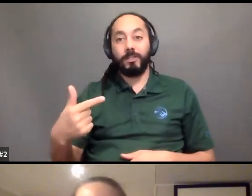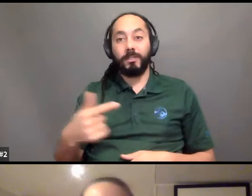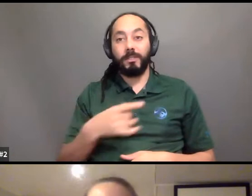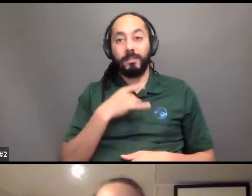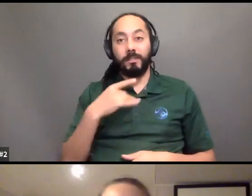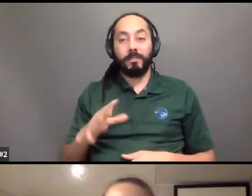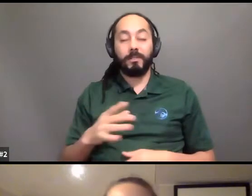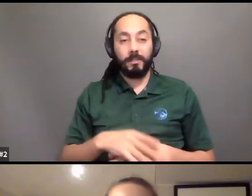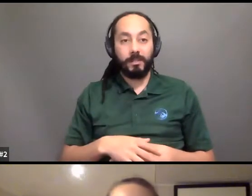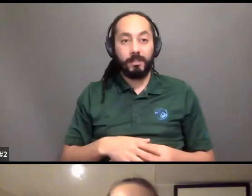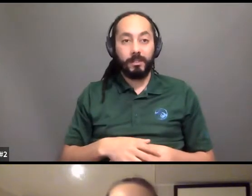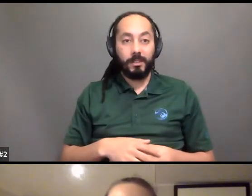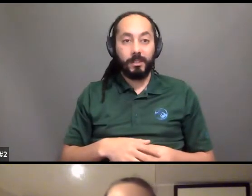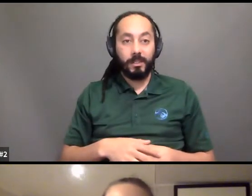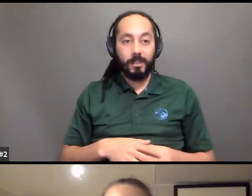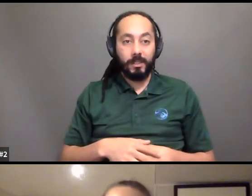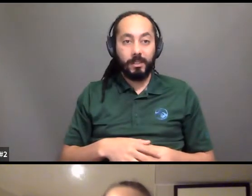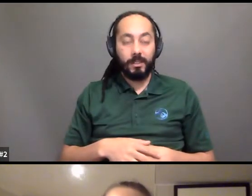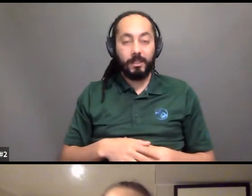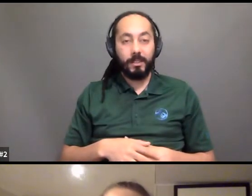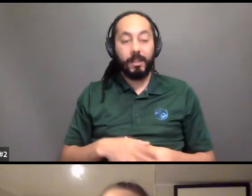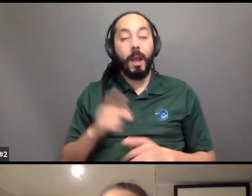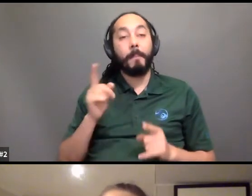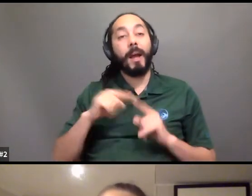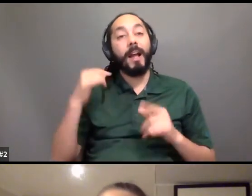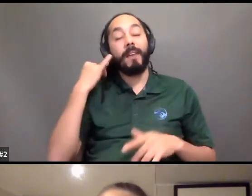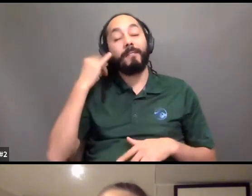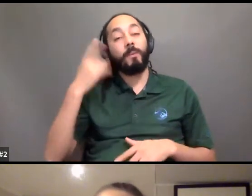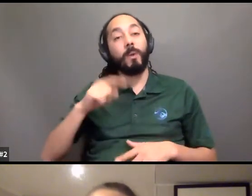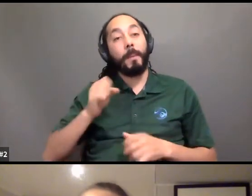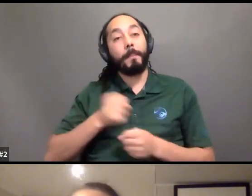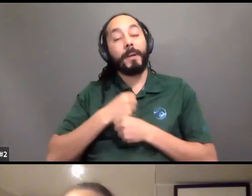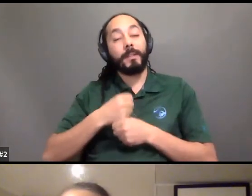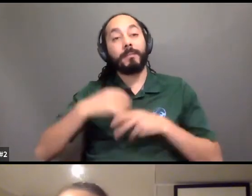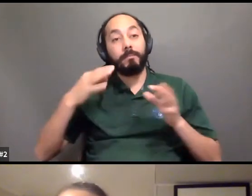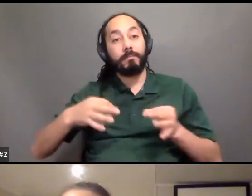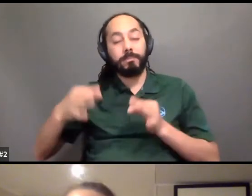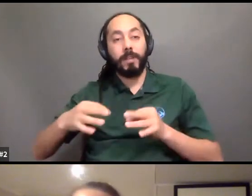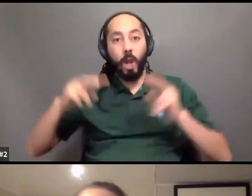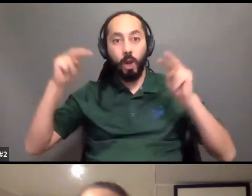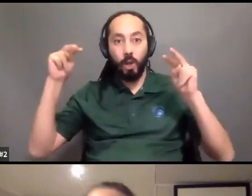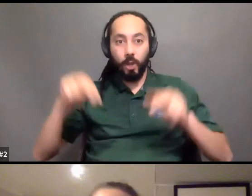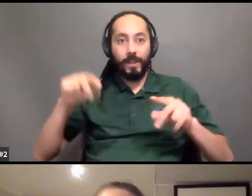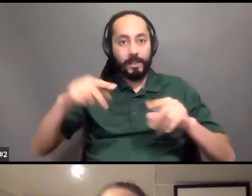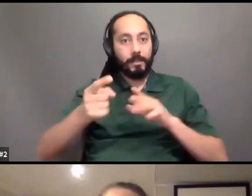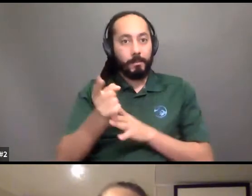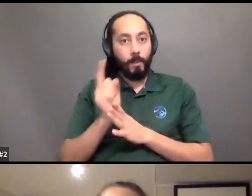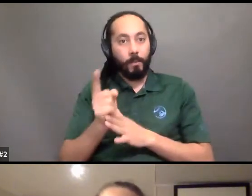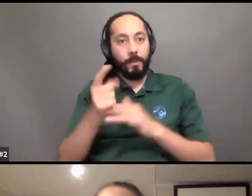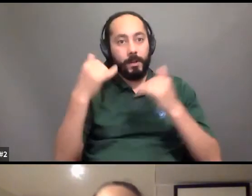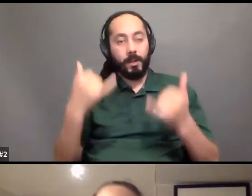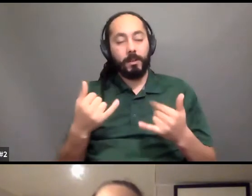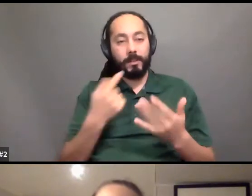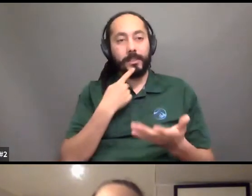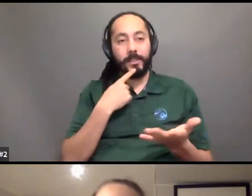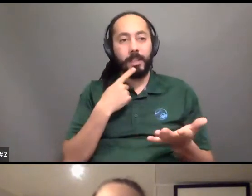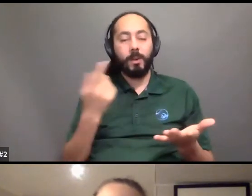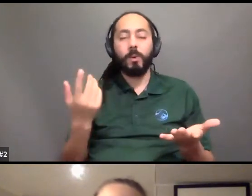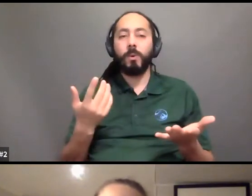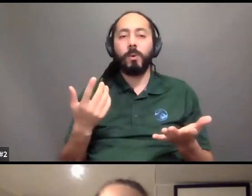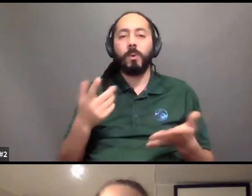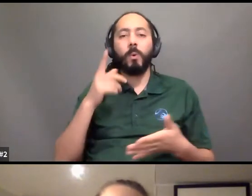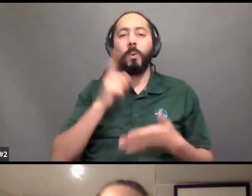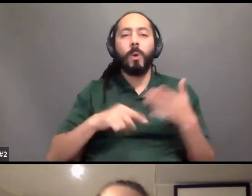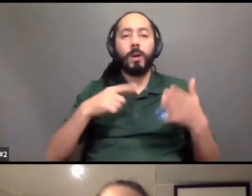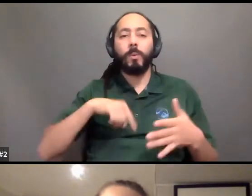know what I'm saying? It's just like making these choices and looking at this moment, you know, and saying what we want in